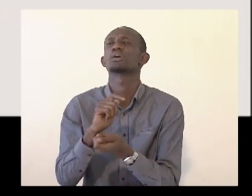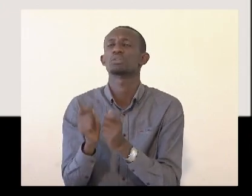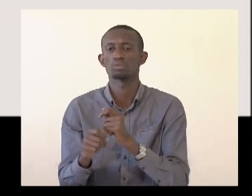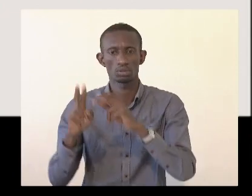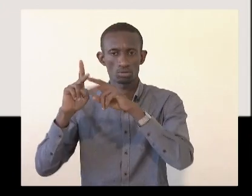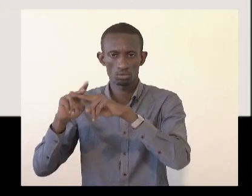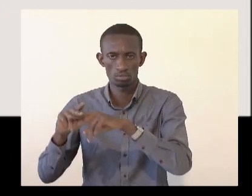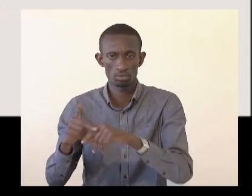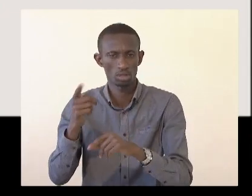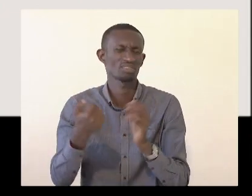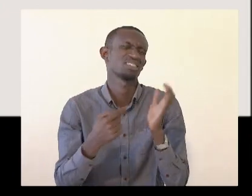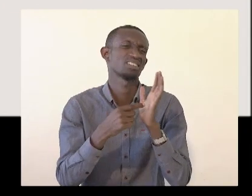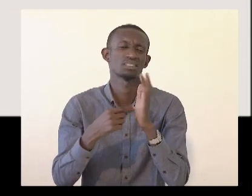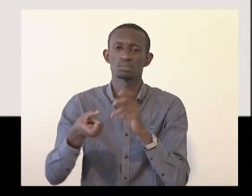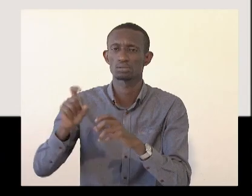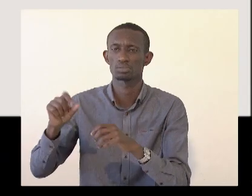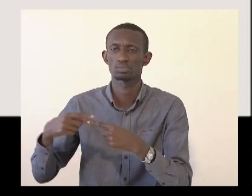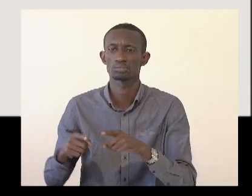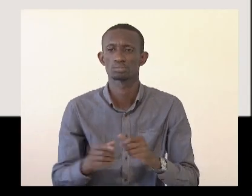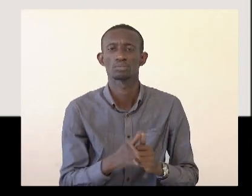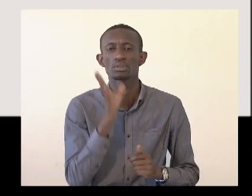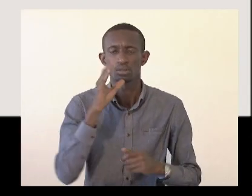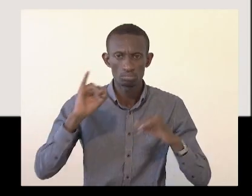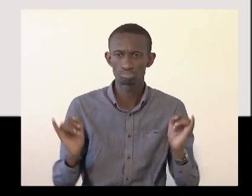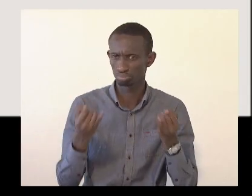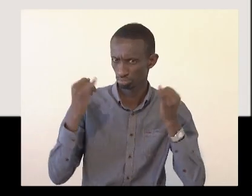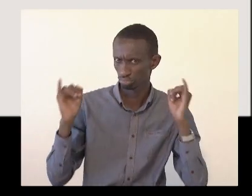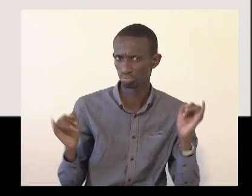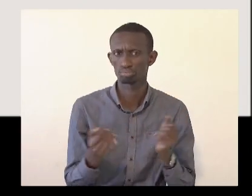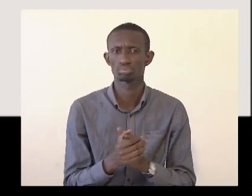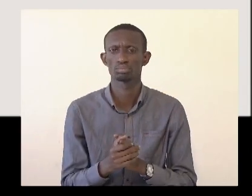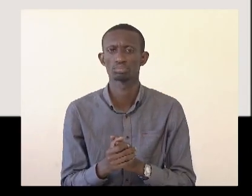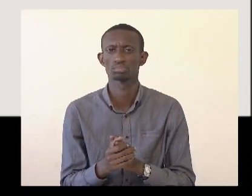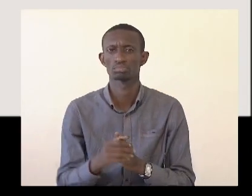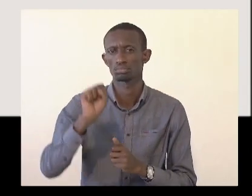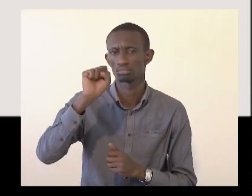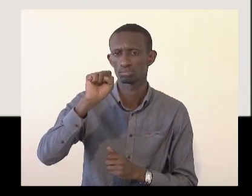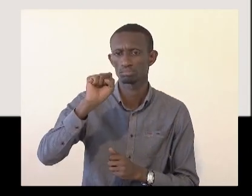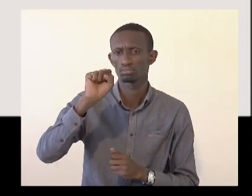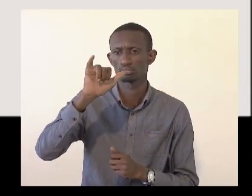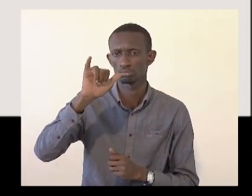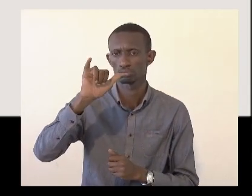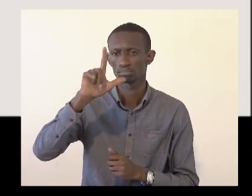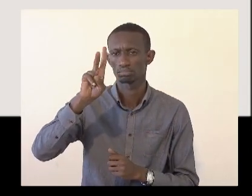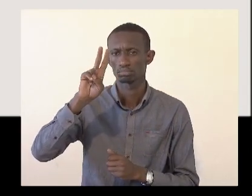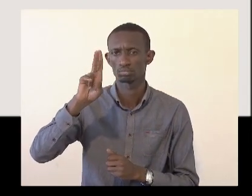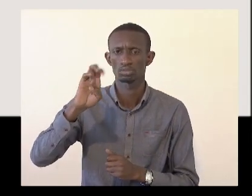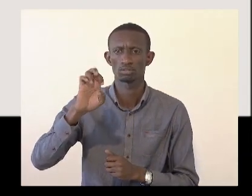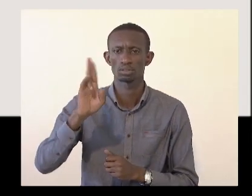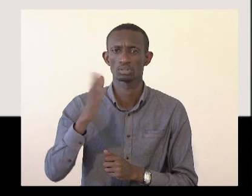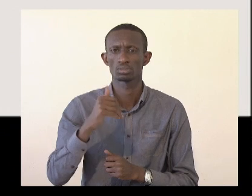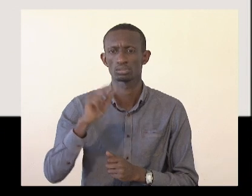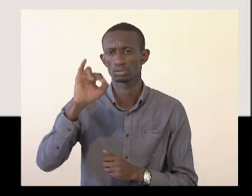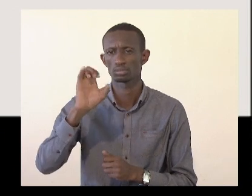have more examples. Let us try aqueous silver nitrate when it reacts with aqueous